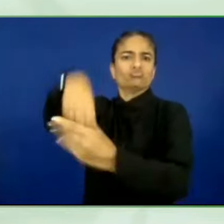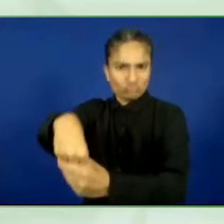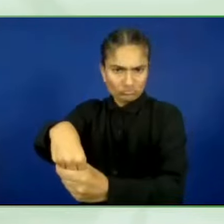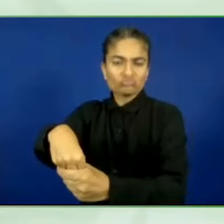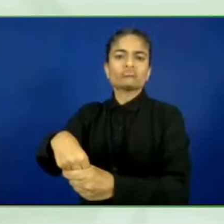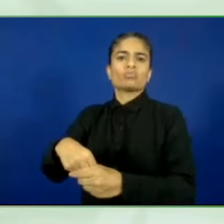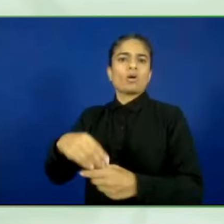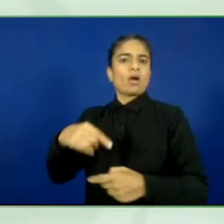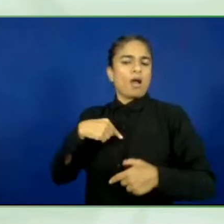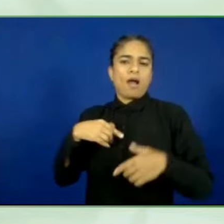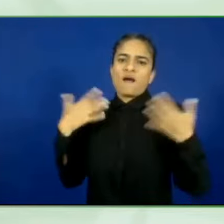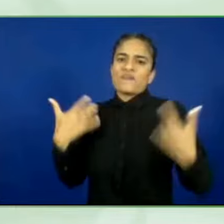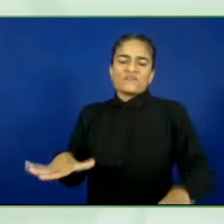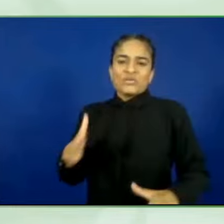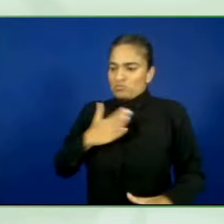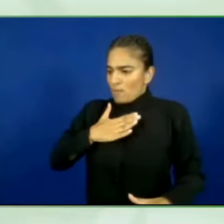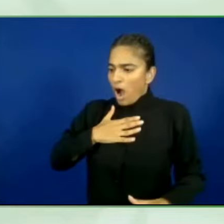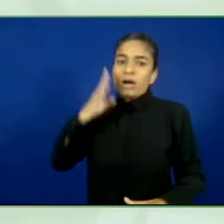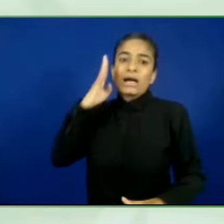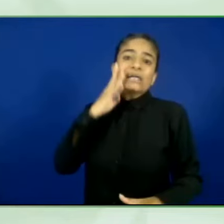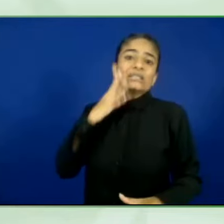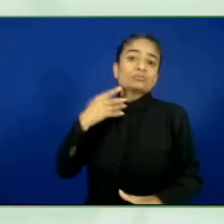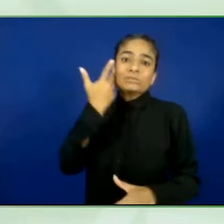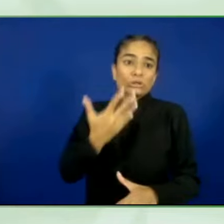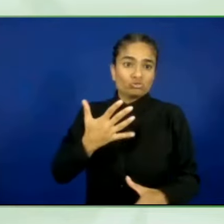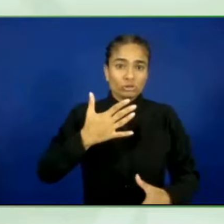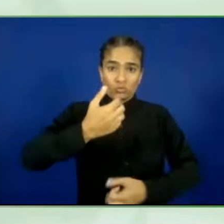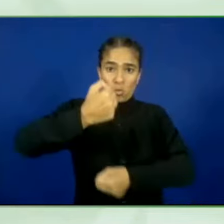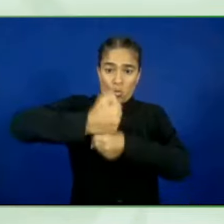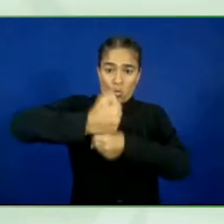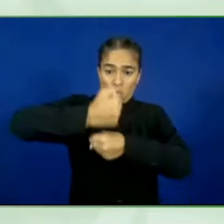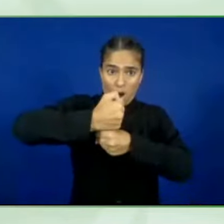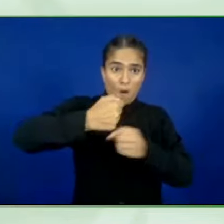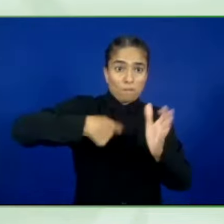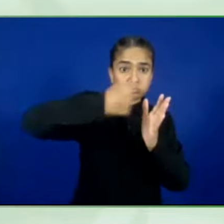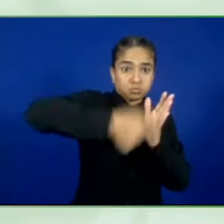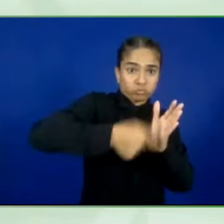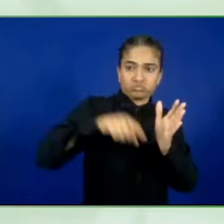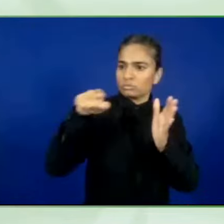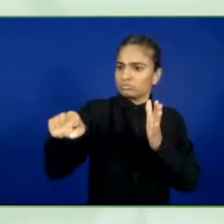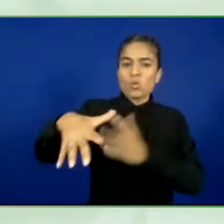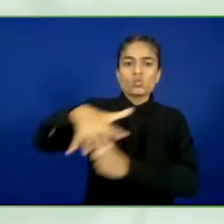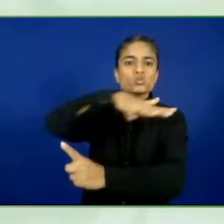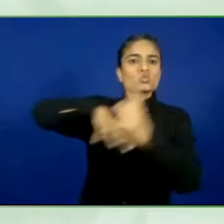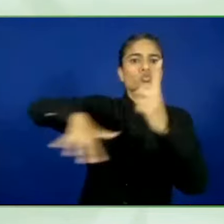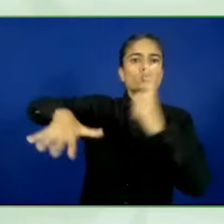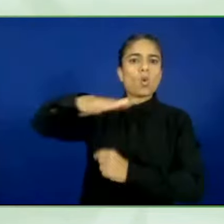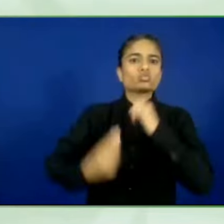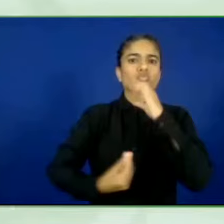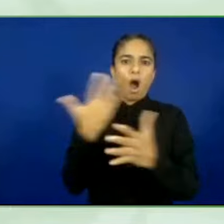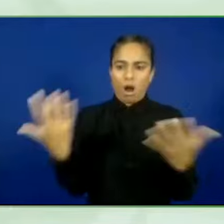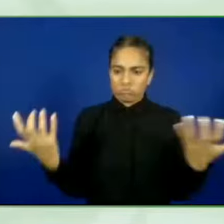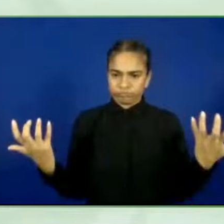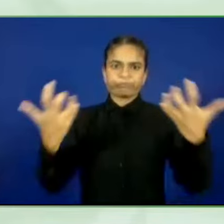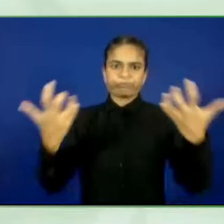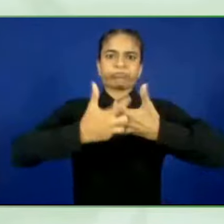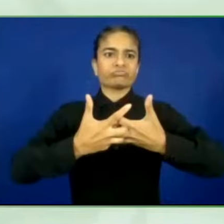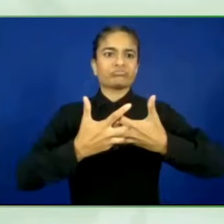expertise with projects with Eoin and Suisha Arts. So it was great to put my skill set to that as well